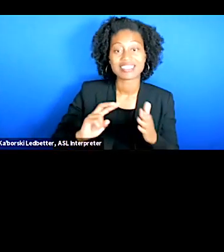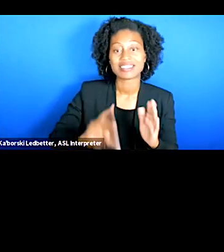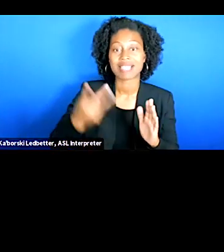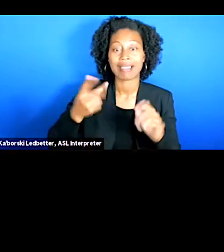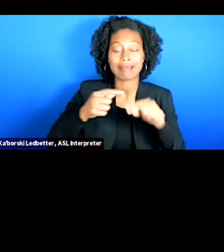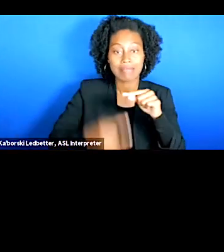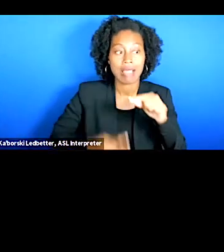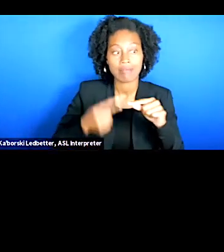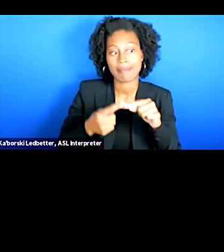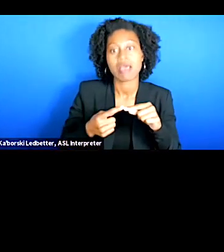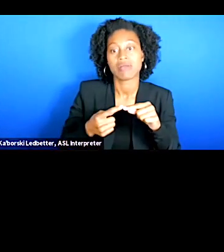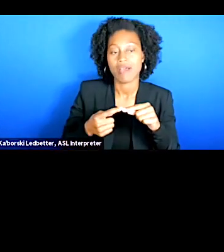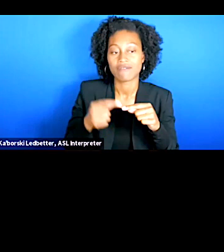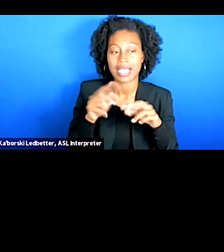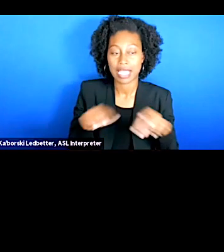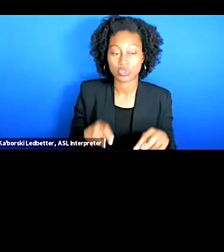of coding.